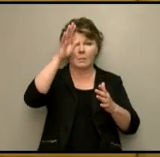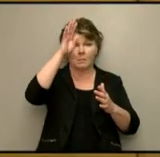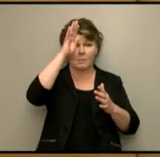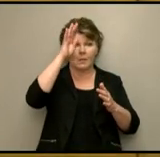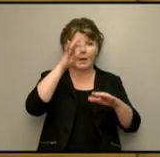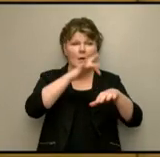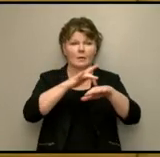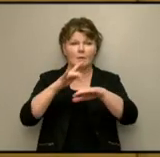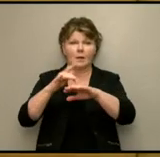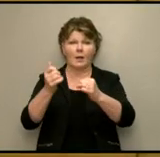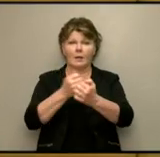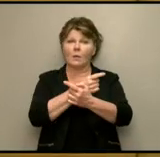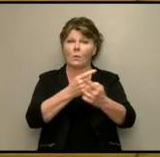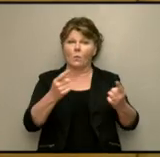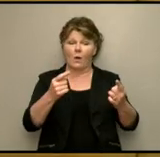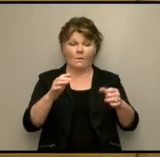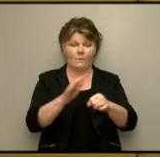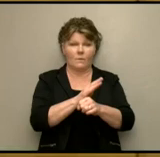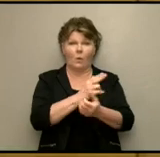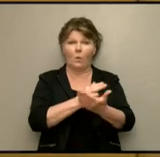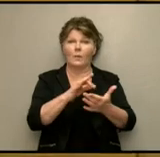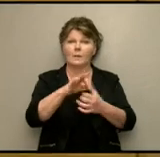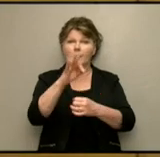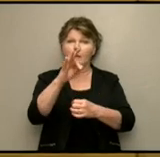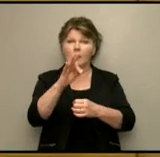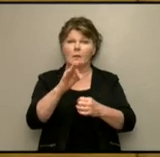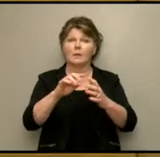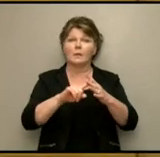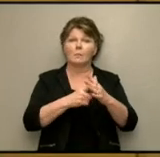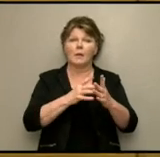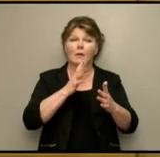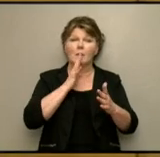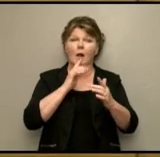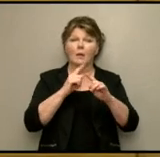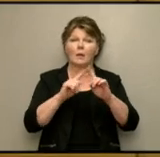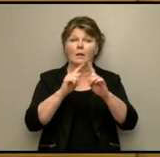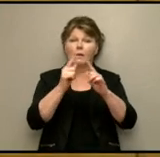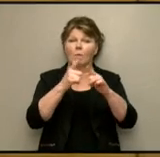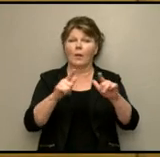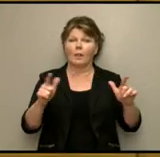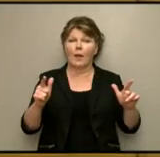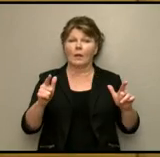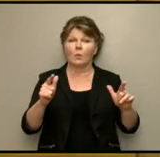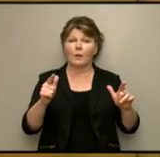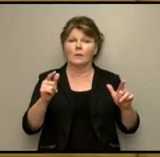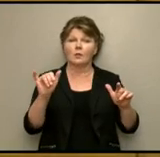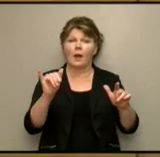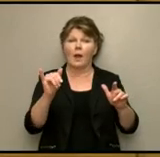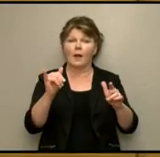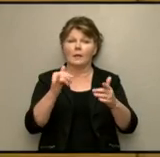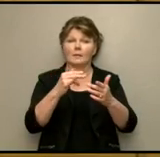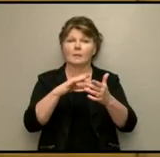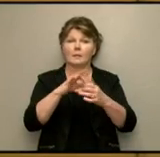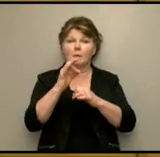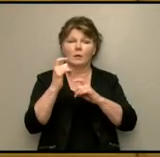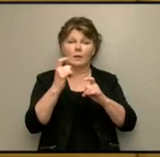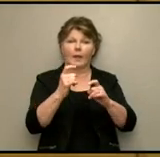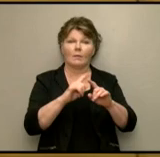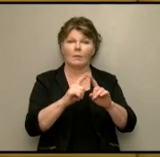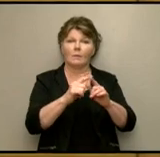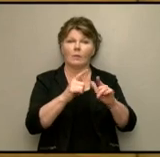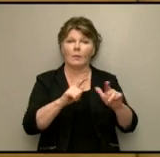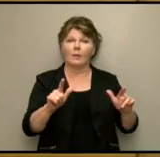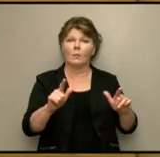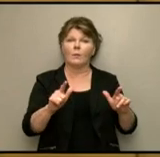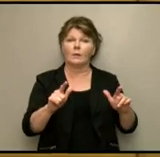them. And they were all filled with the Holy Spirit and began to speak in other tongues as the Spirit gave them utterance. Now there were